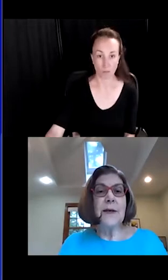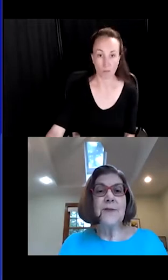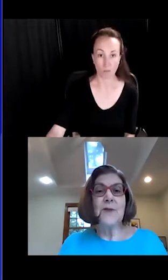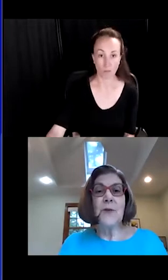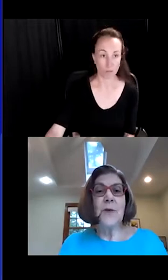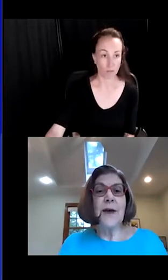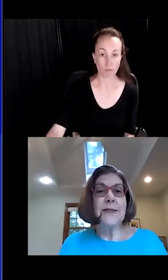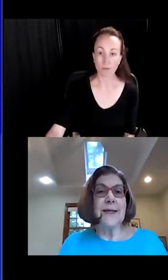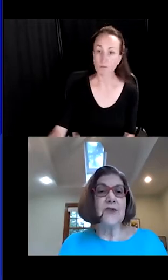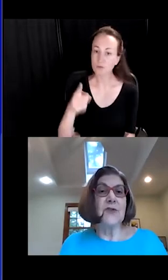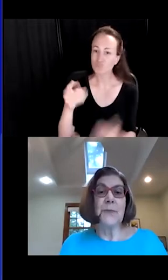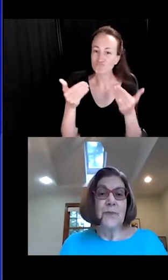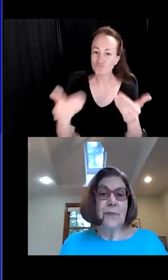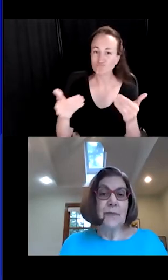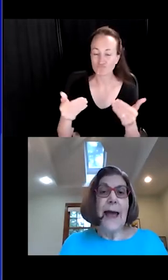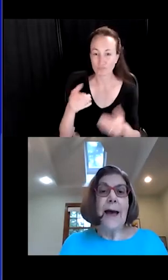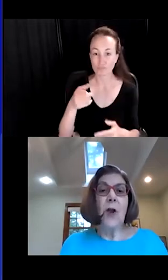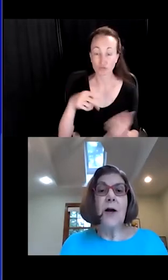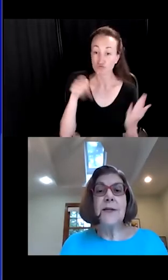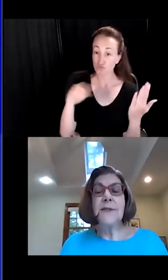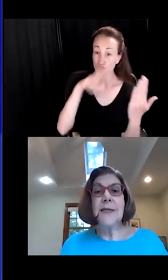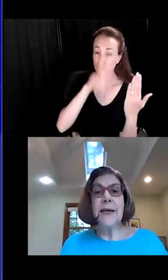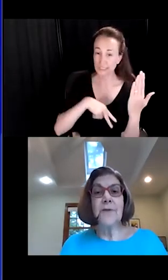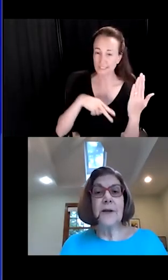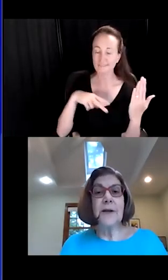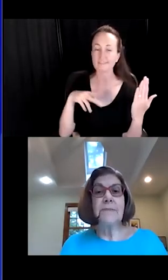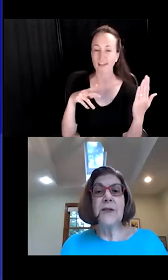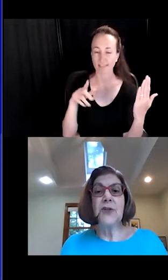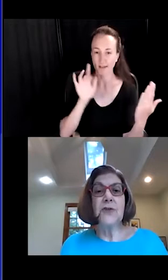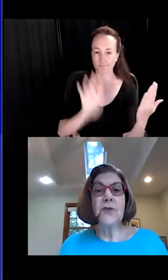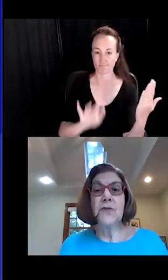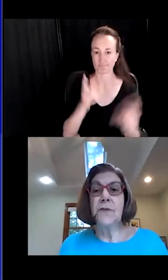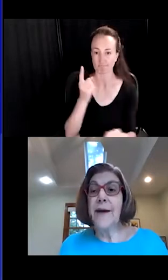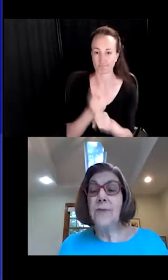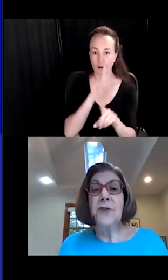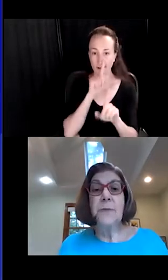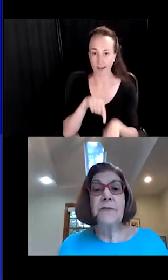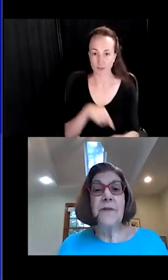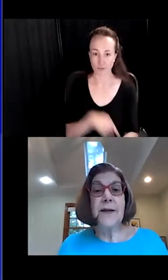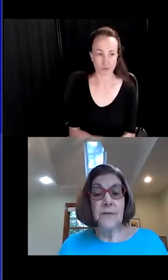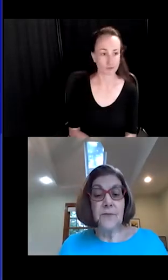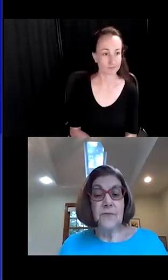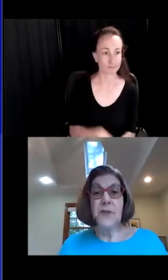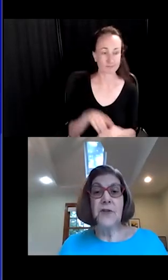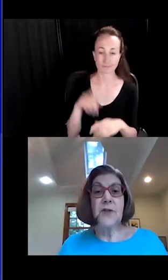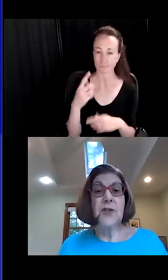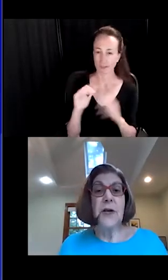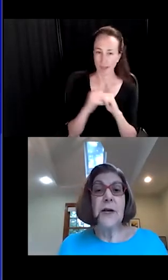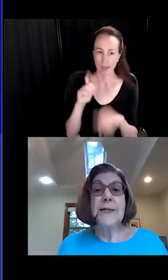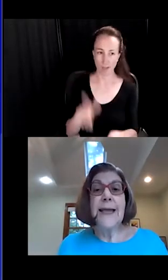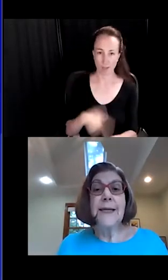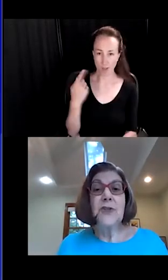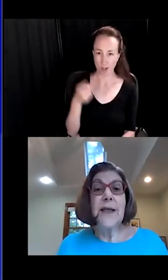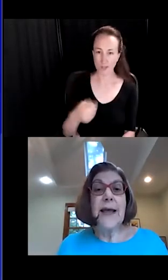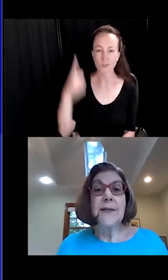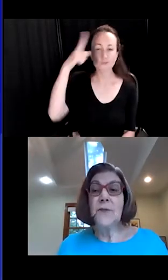think is the correct answer. How long does it take for an innovation or tool found to be effective through research